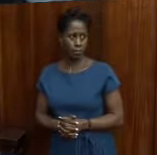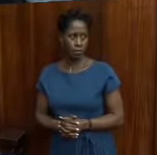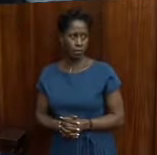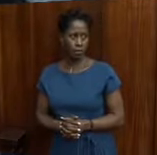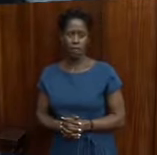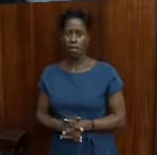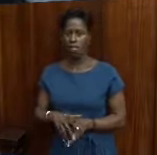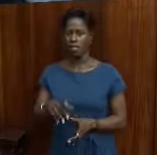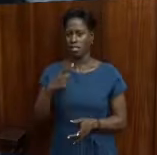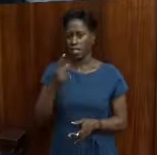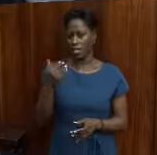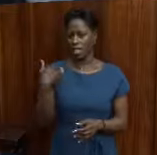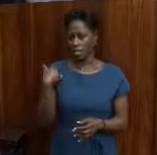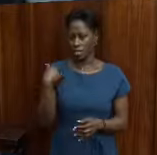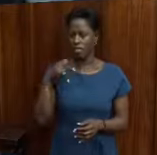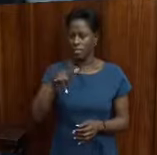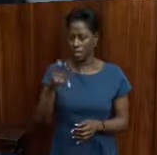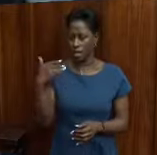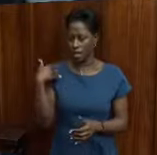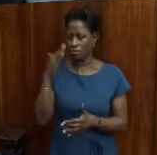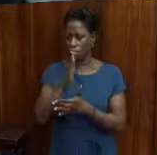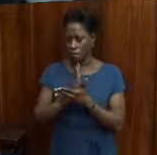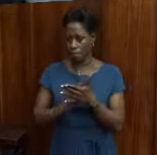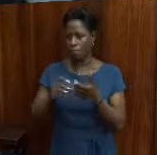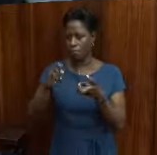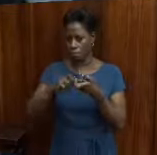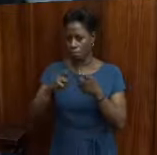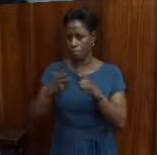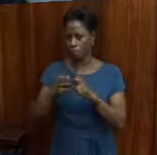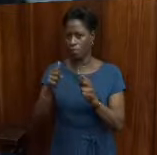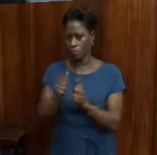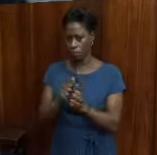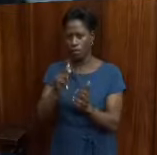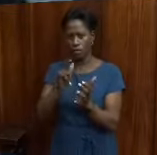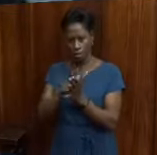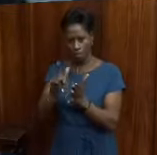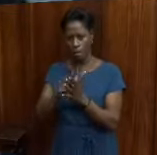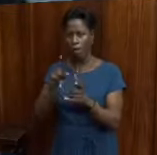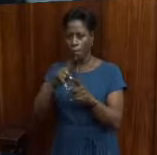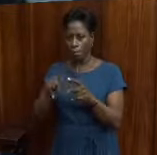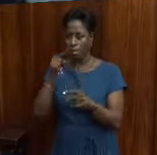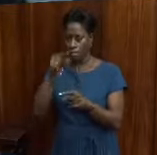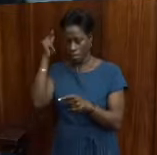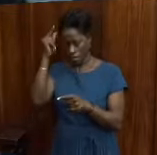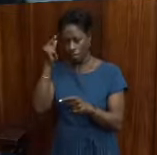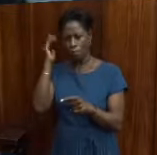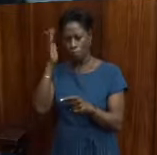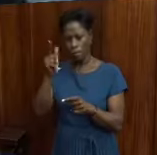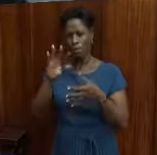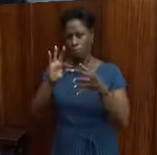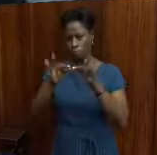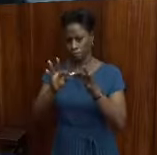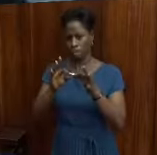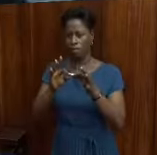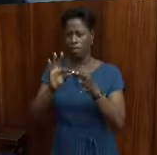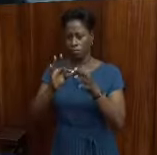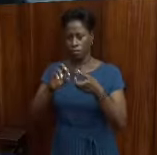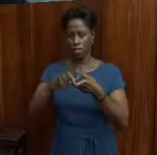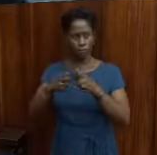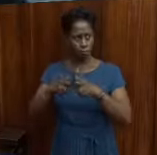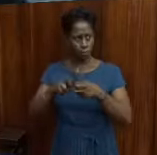to the project. Those identified shortcomings will be properly addressed as we continue the project. The